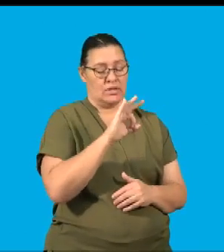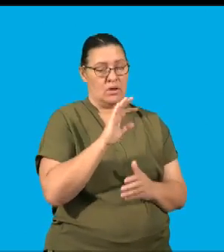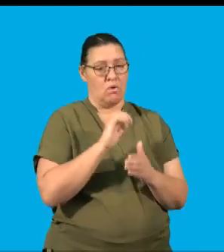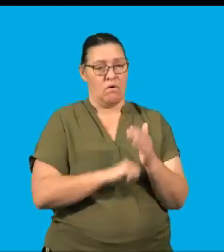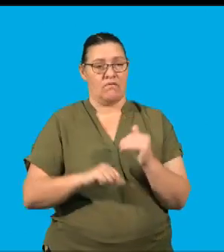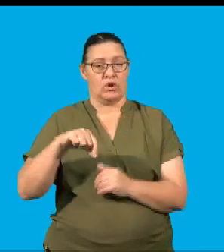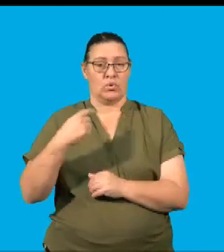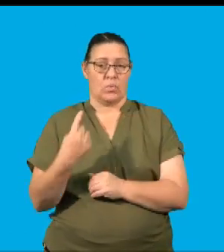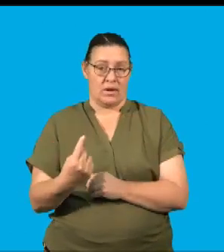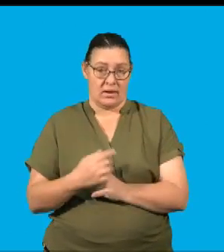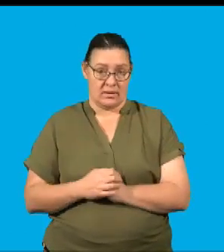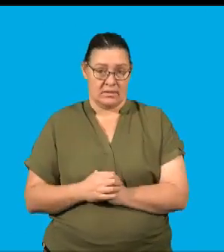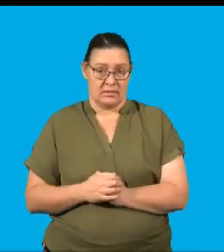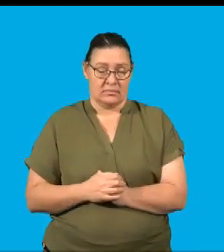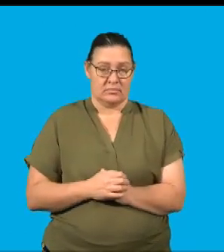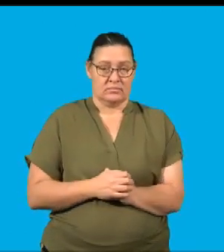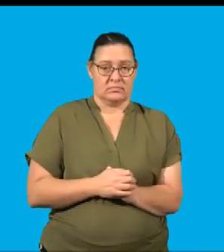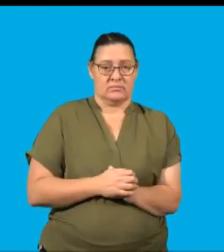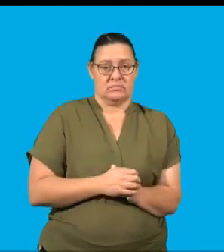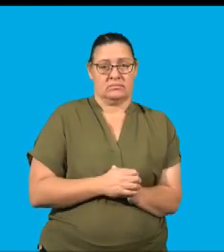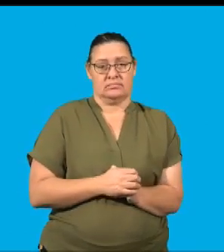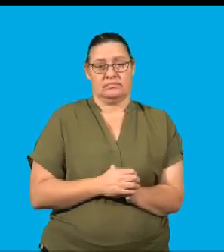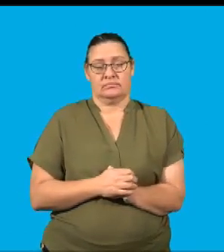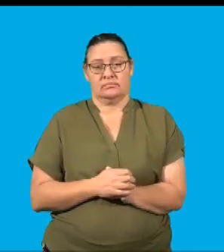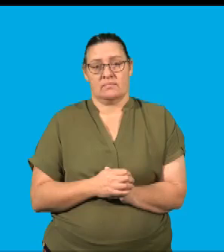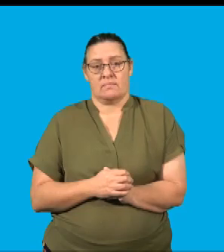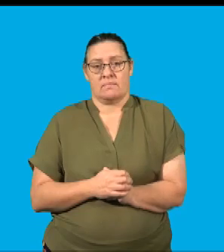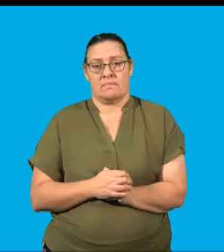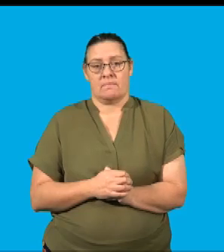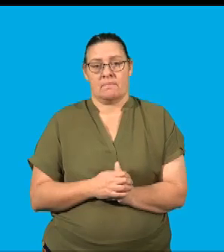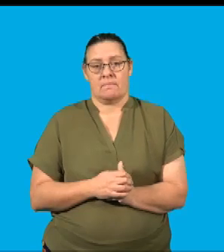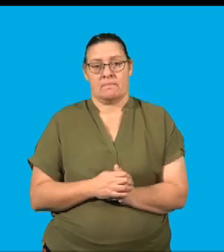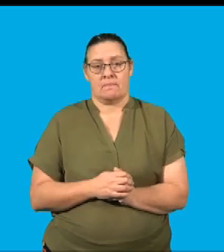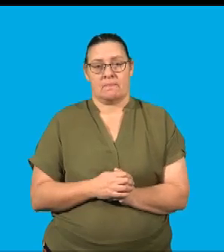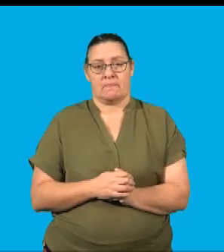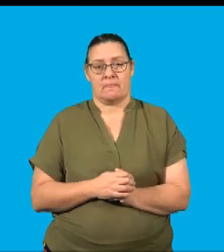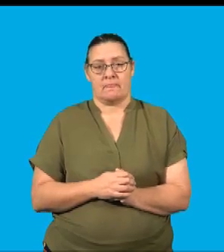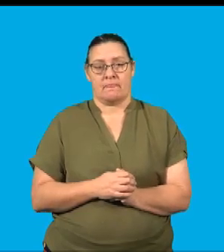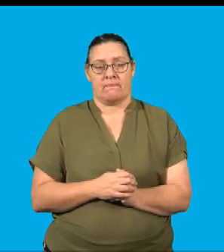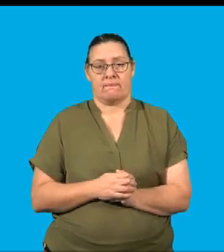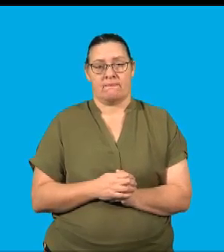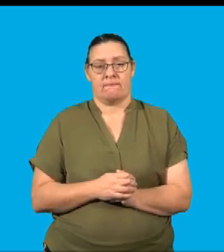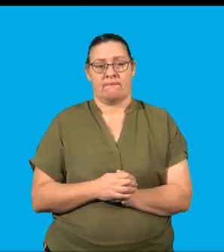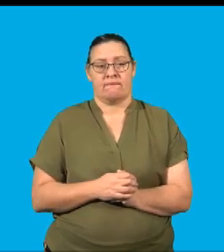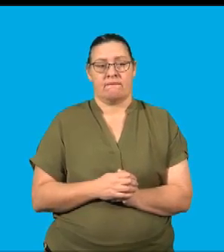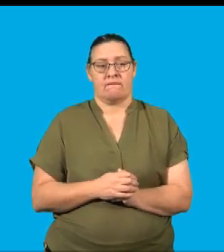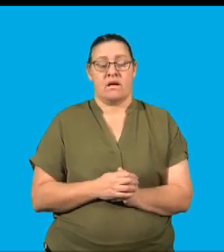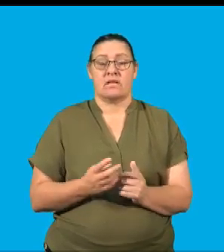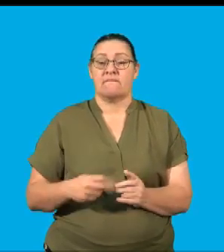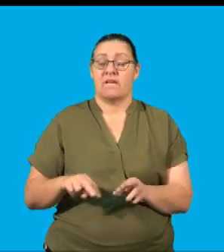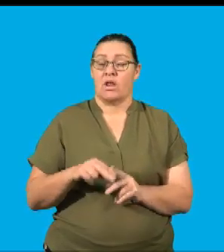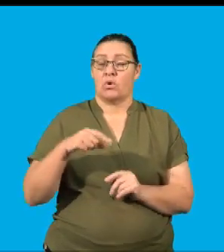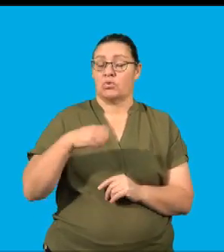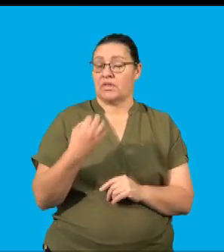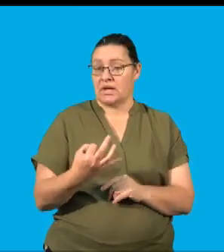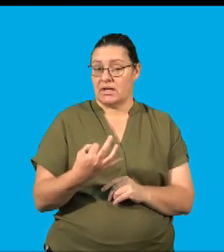interquartile range equals to what? Equals to Q3 minus Q1. And then what is the value of